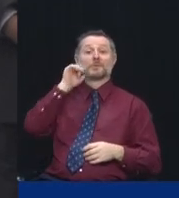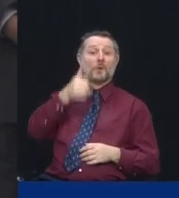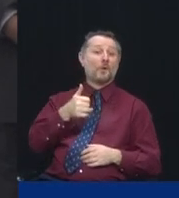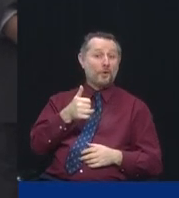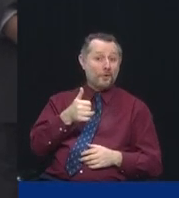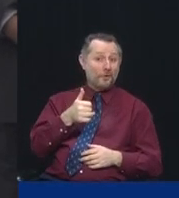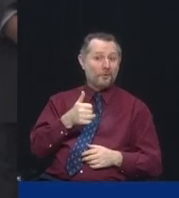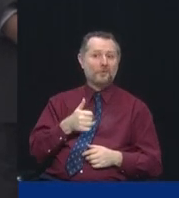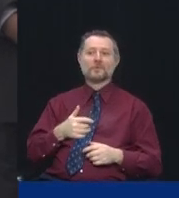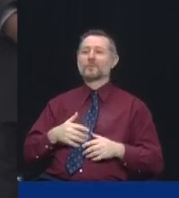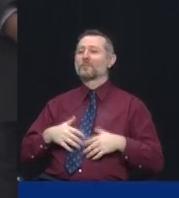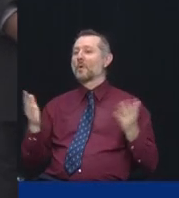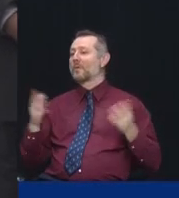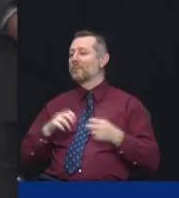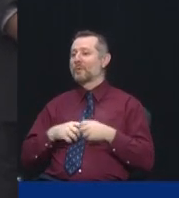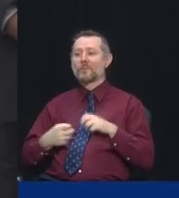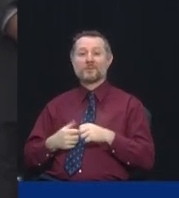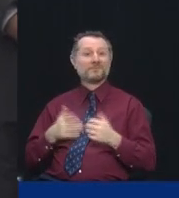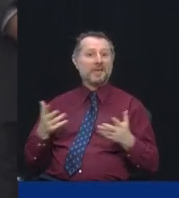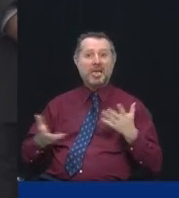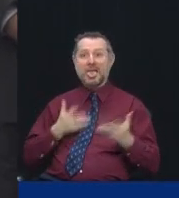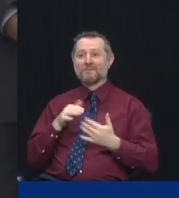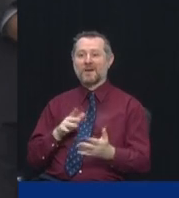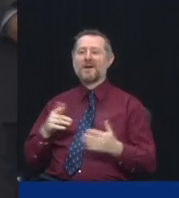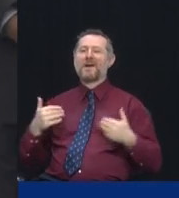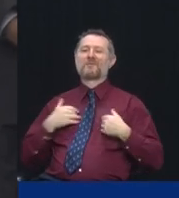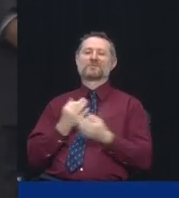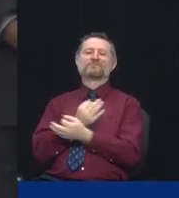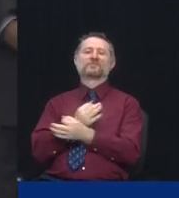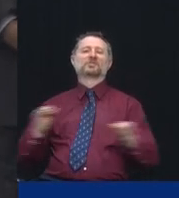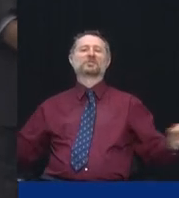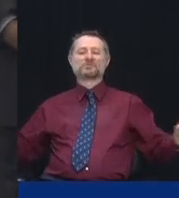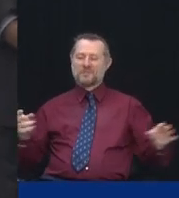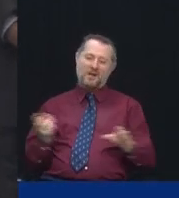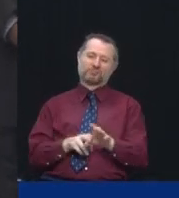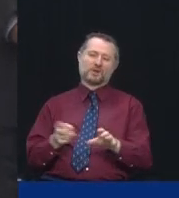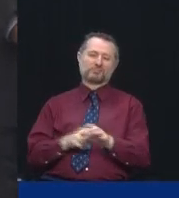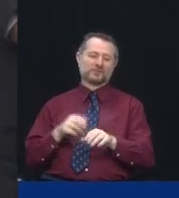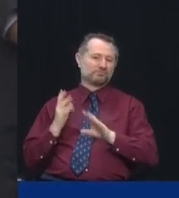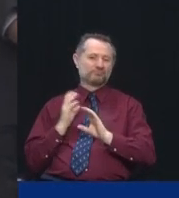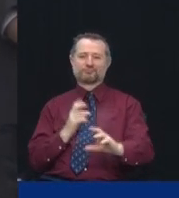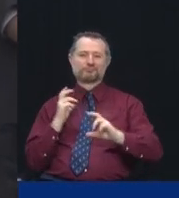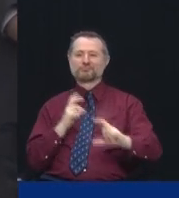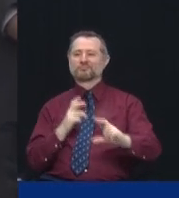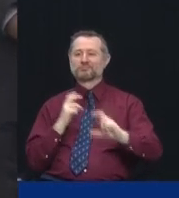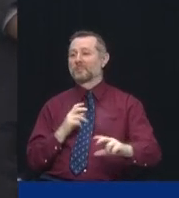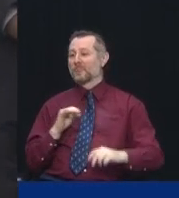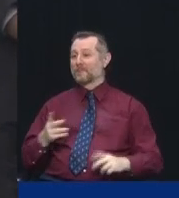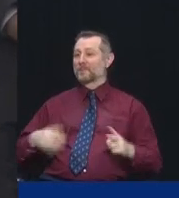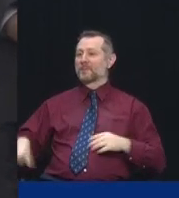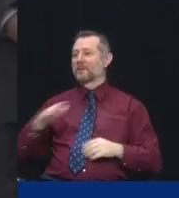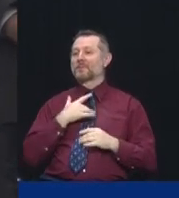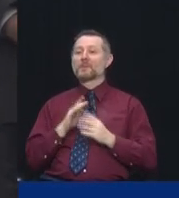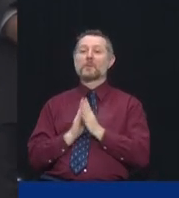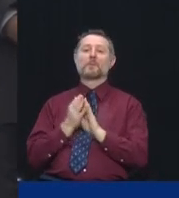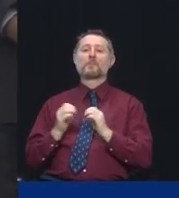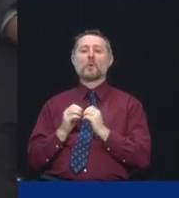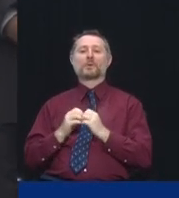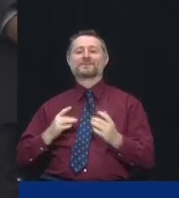free transportation. At a time when we are becoming more and more hopeful that the long nightmare is close